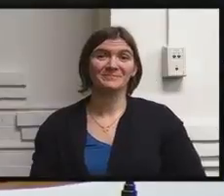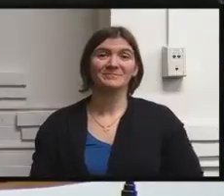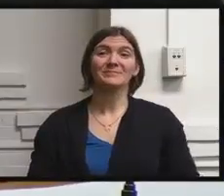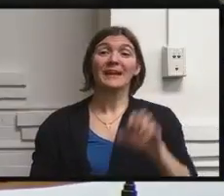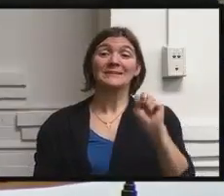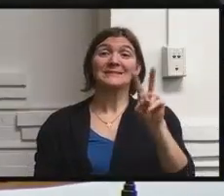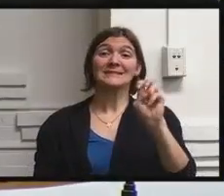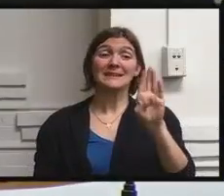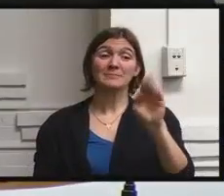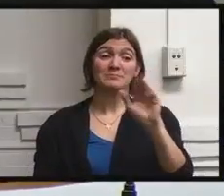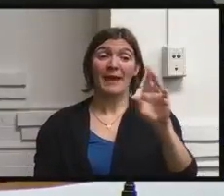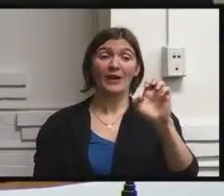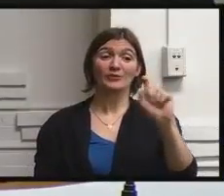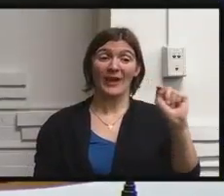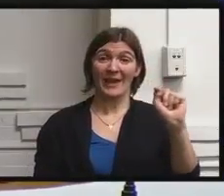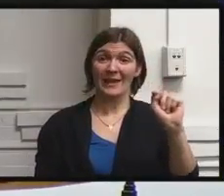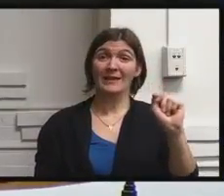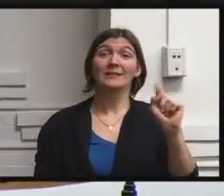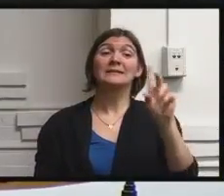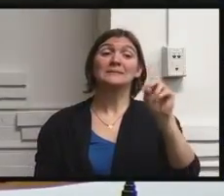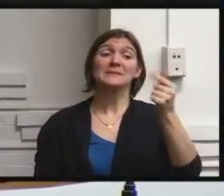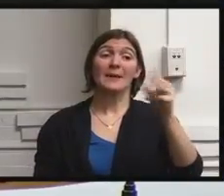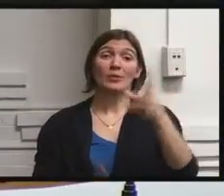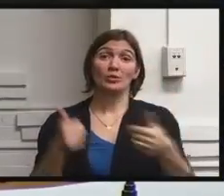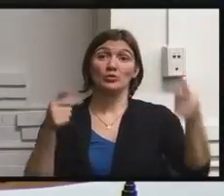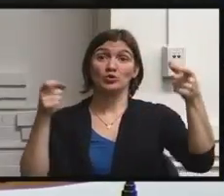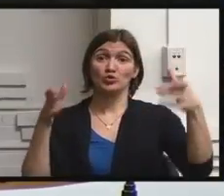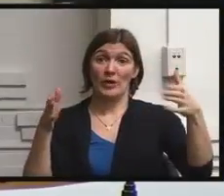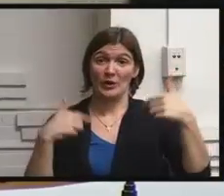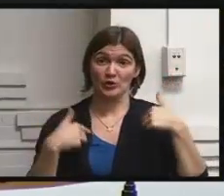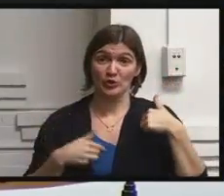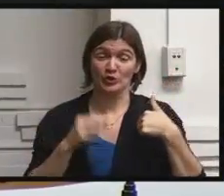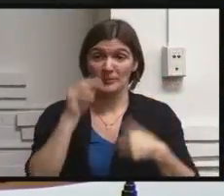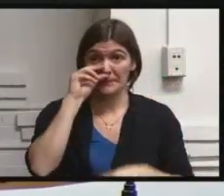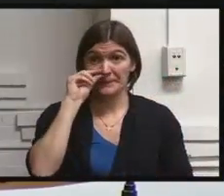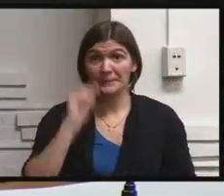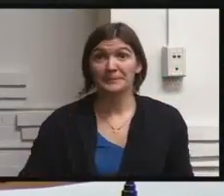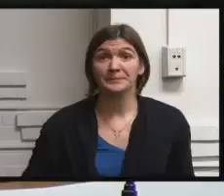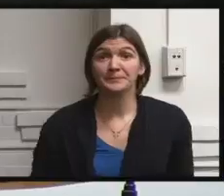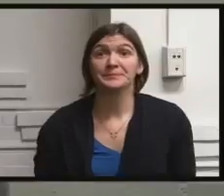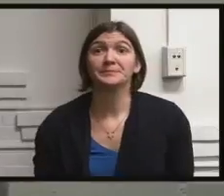Steve Barrett, Director of Public Works. I'm here to